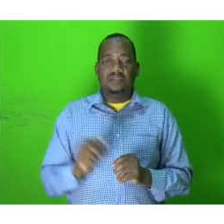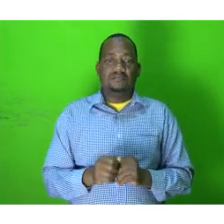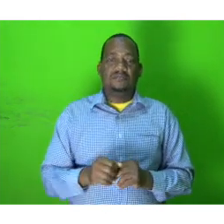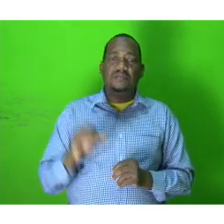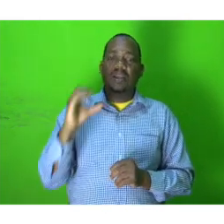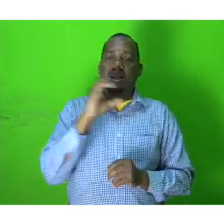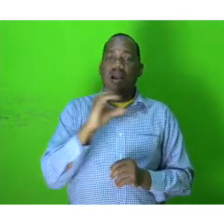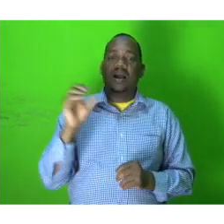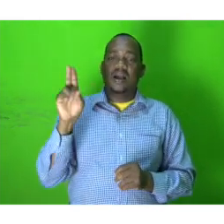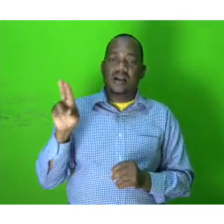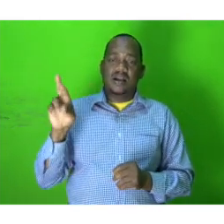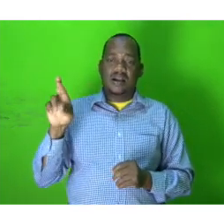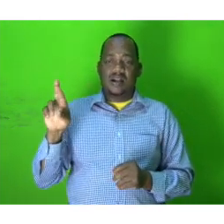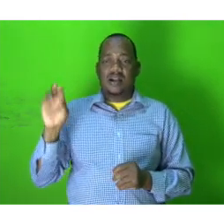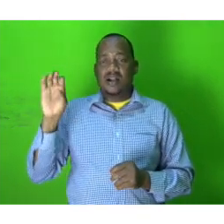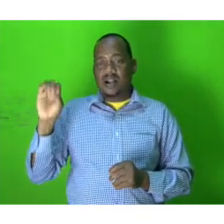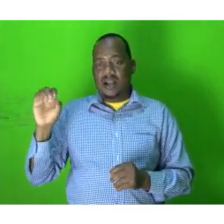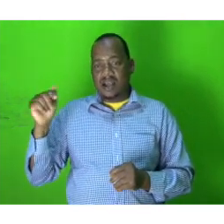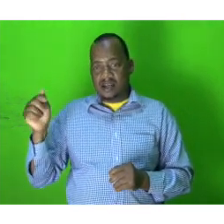account.